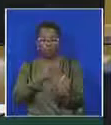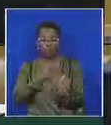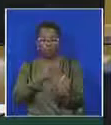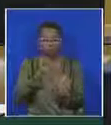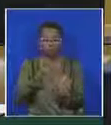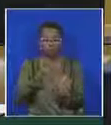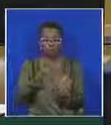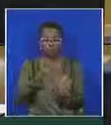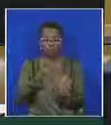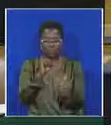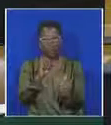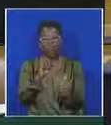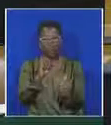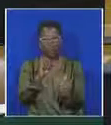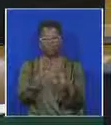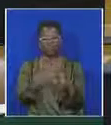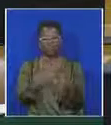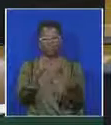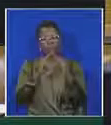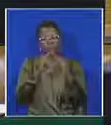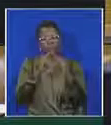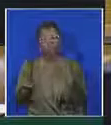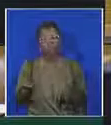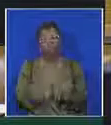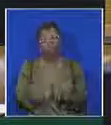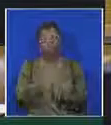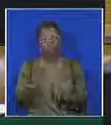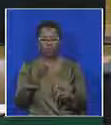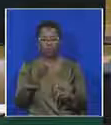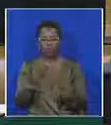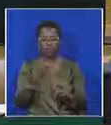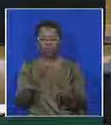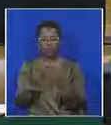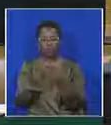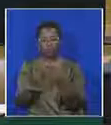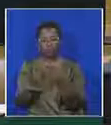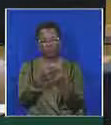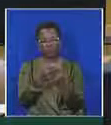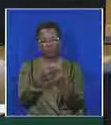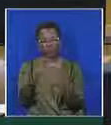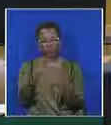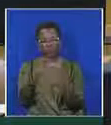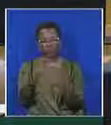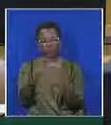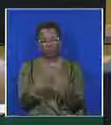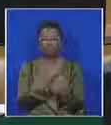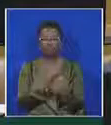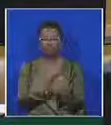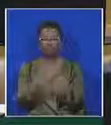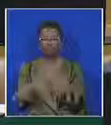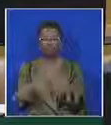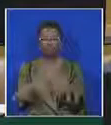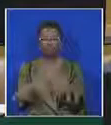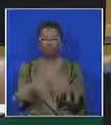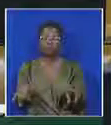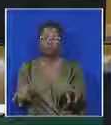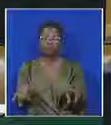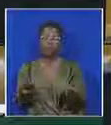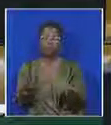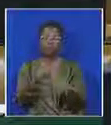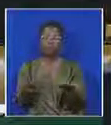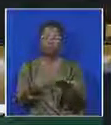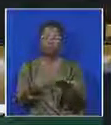the federations that represent working people in our country. And those discussions are aimed